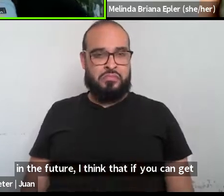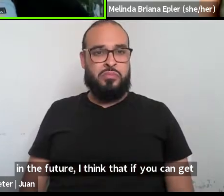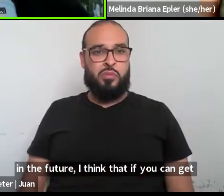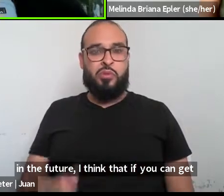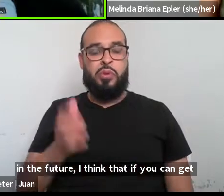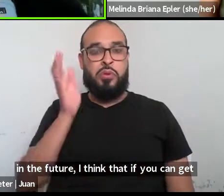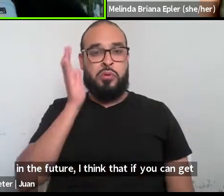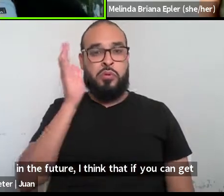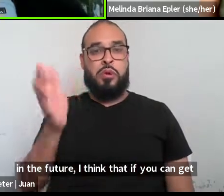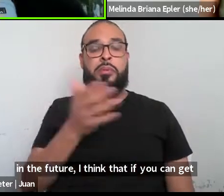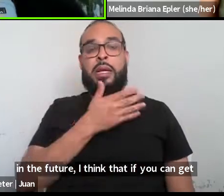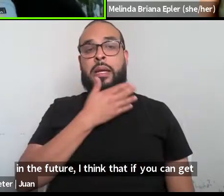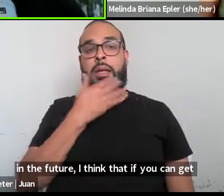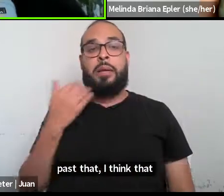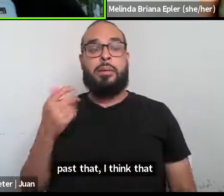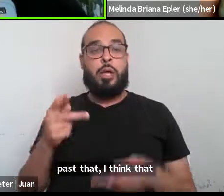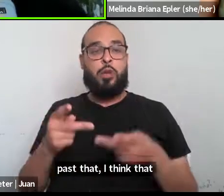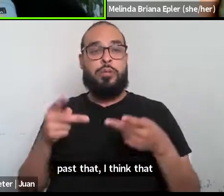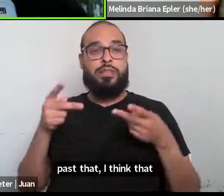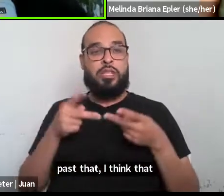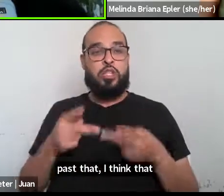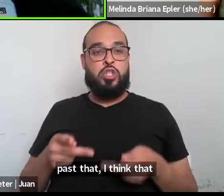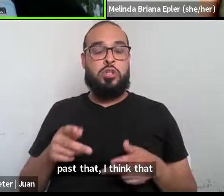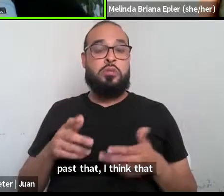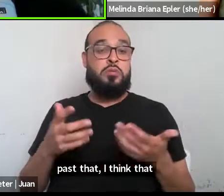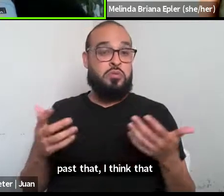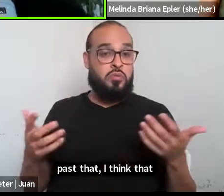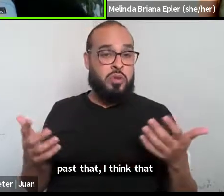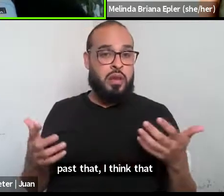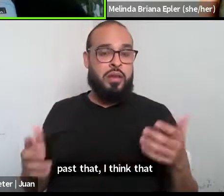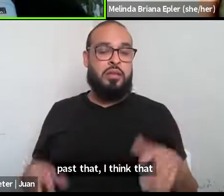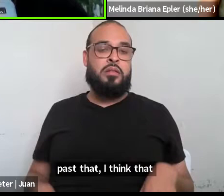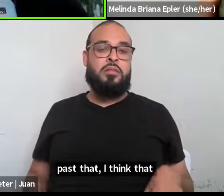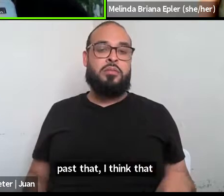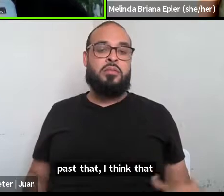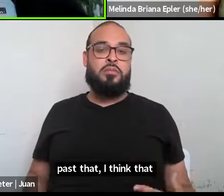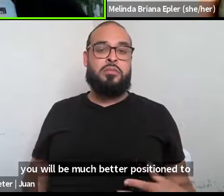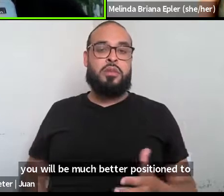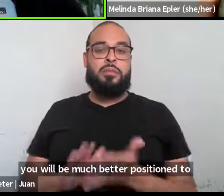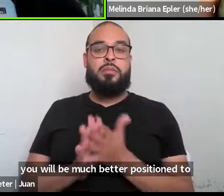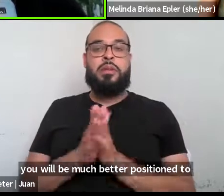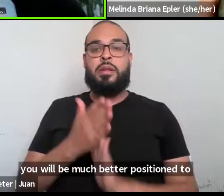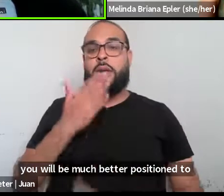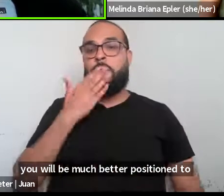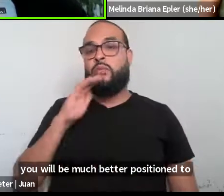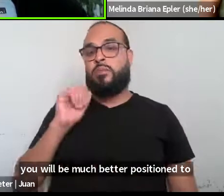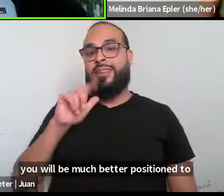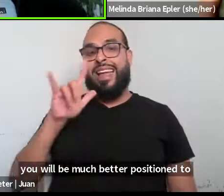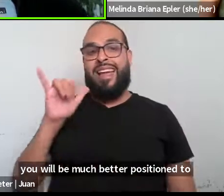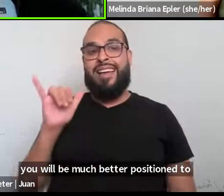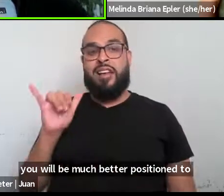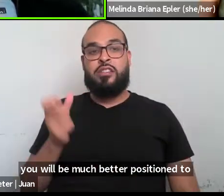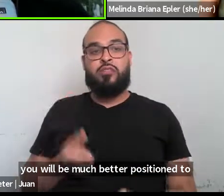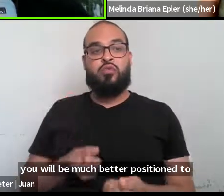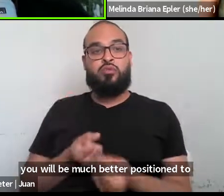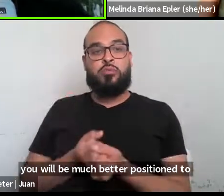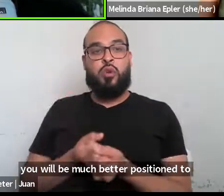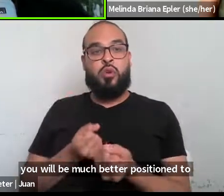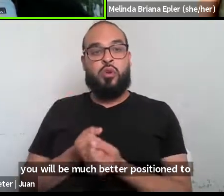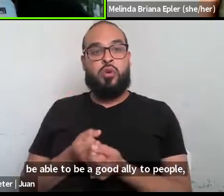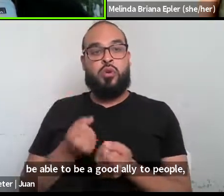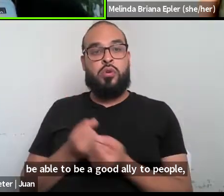be much better positioned to be able to be a good ally to people, to be supportive, to